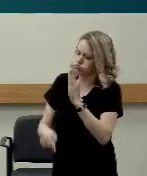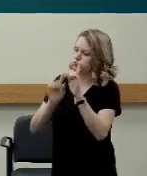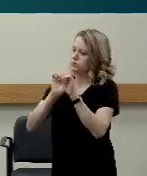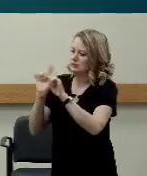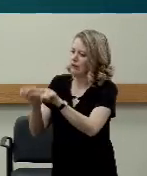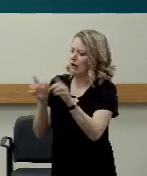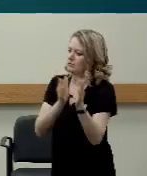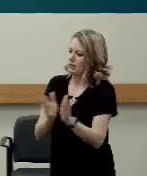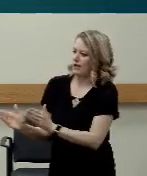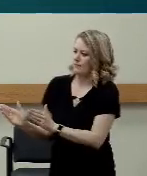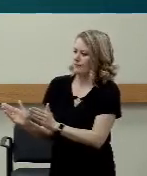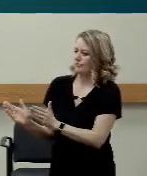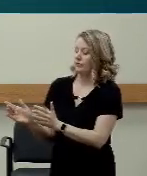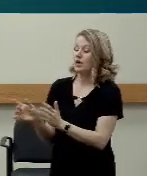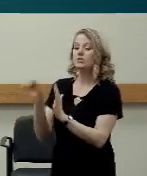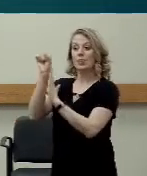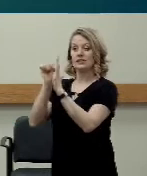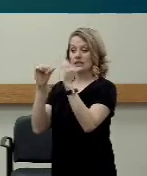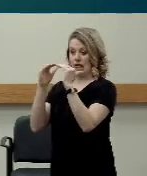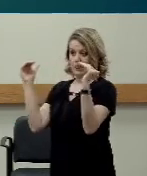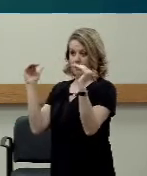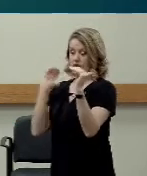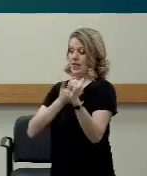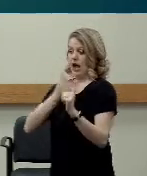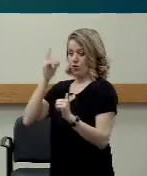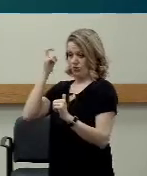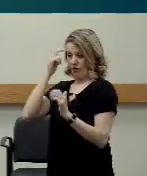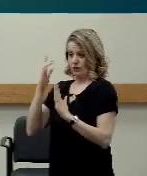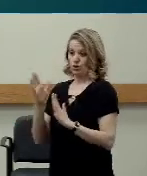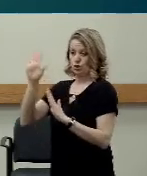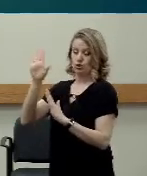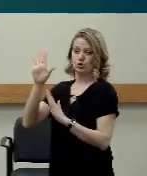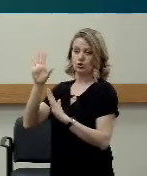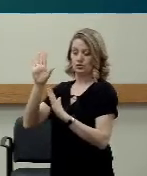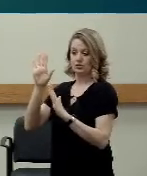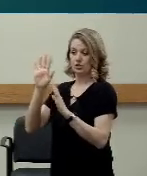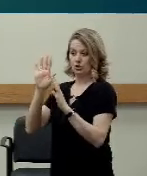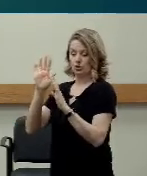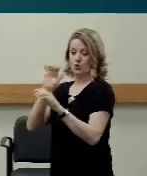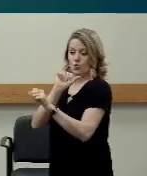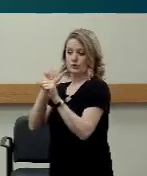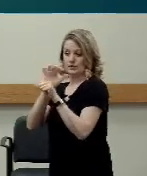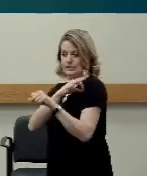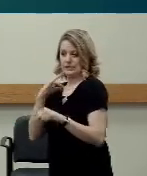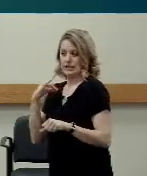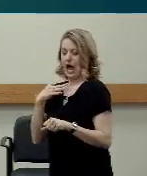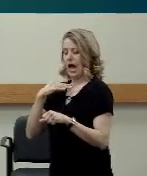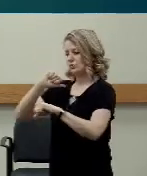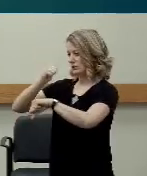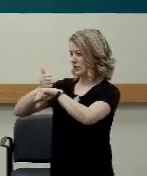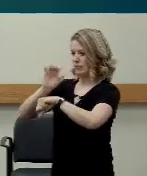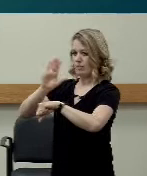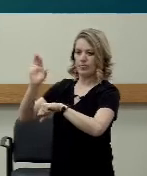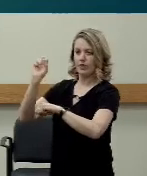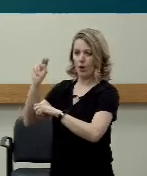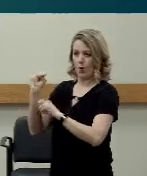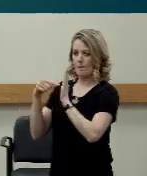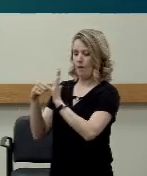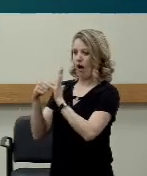saw from the state, the governor's administration, they were using a variety of modeling available